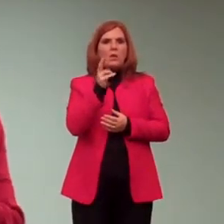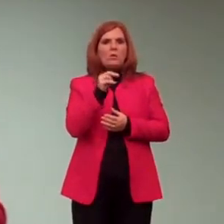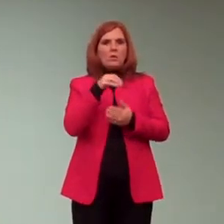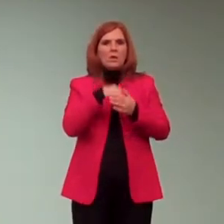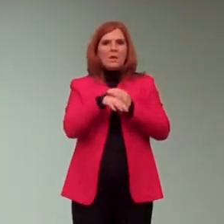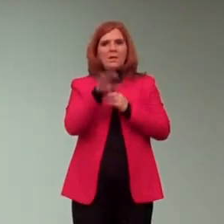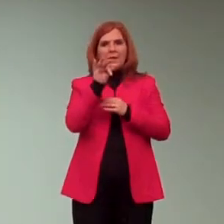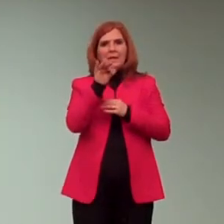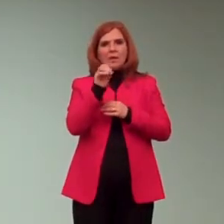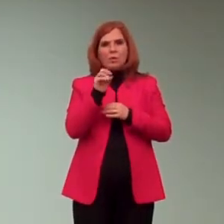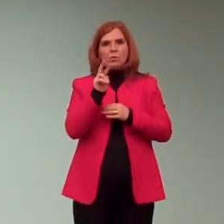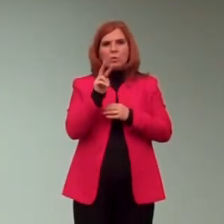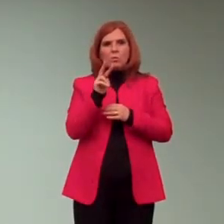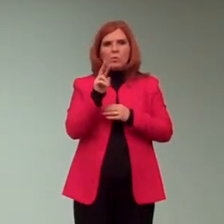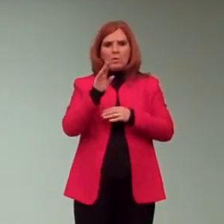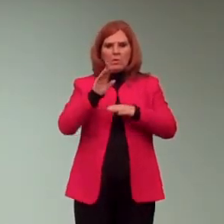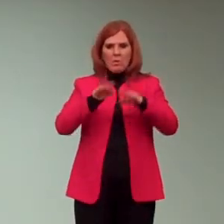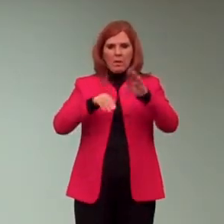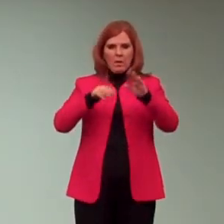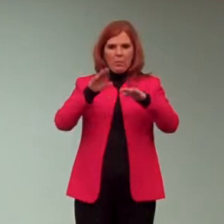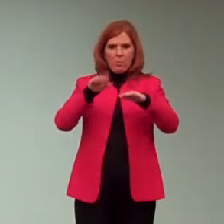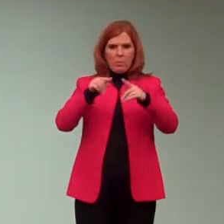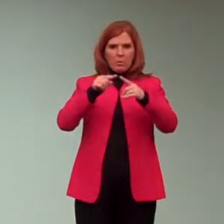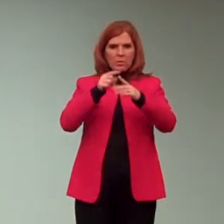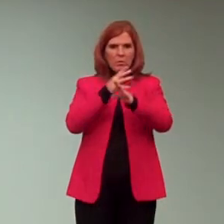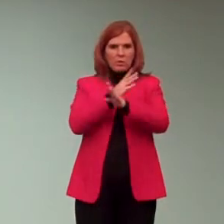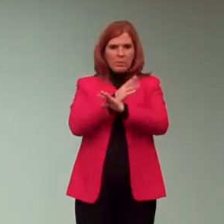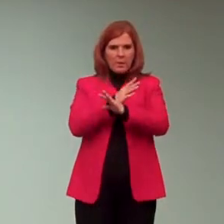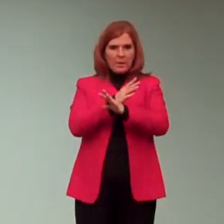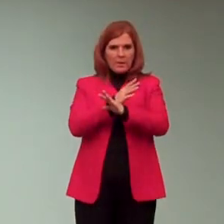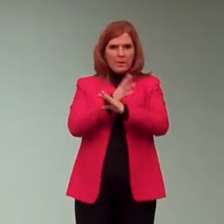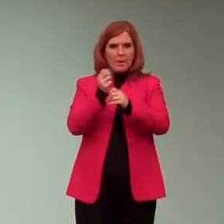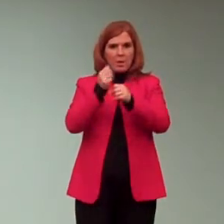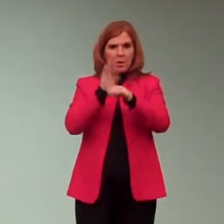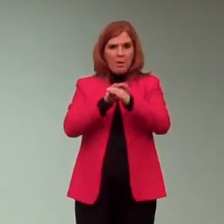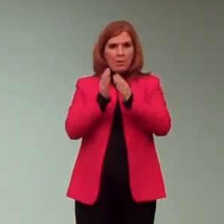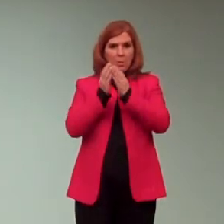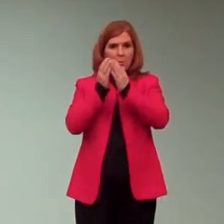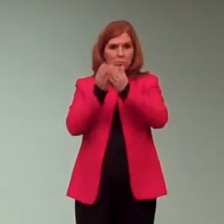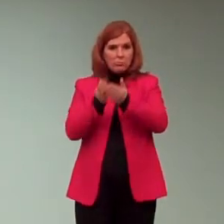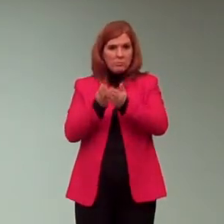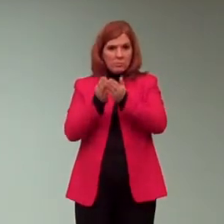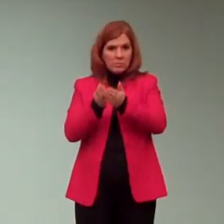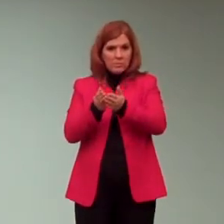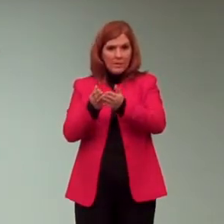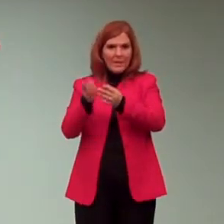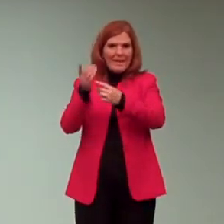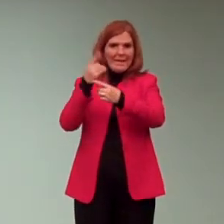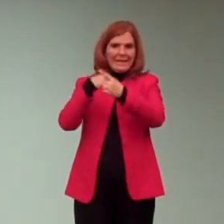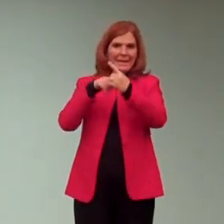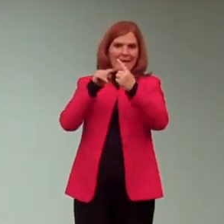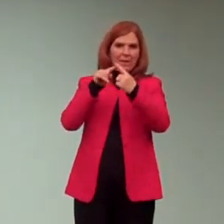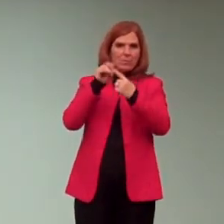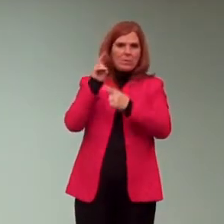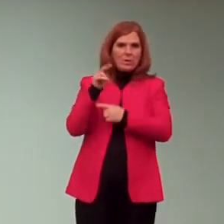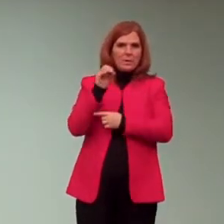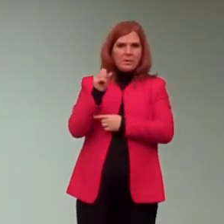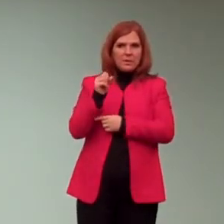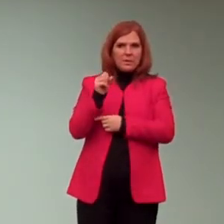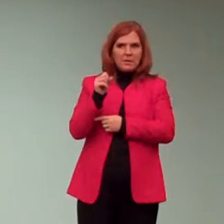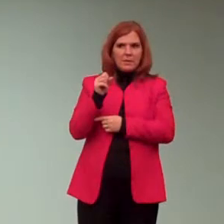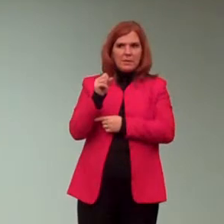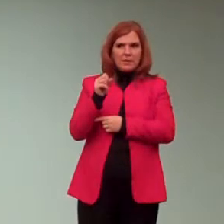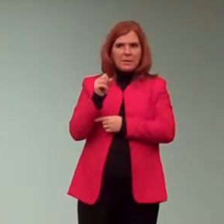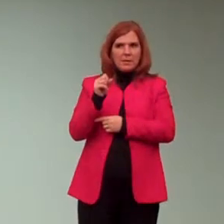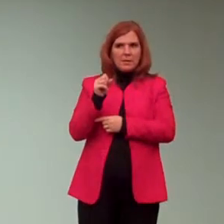in 1902, walked to Hamburg, Germany, got on a boat, came over to the United States.